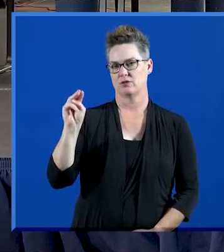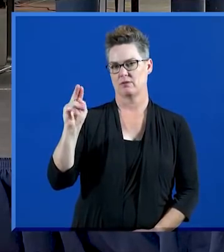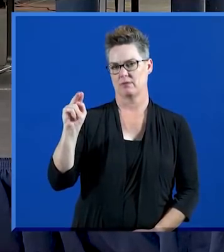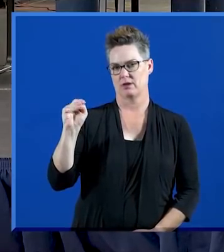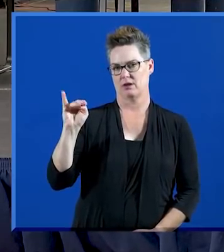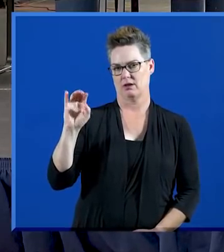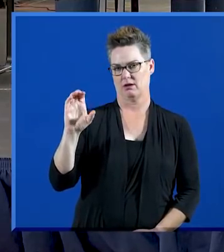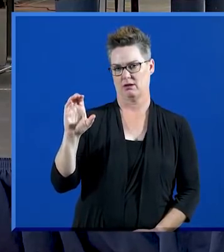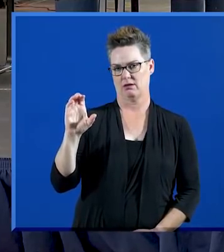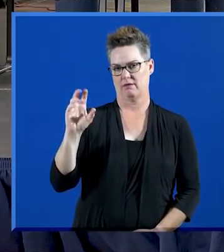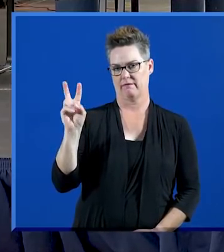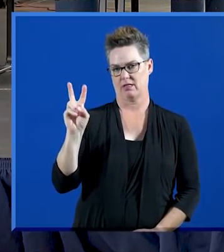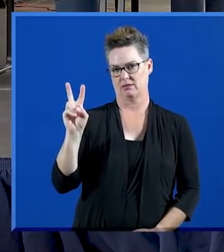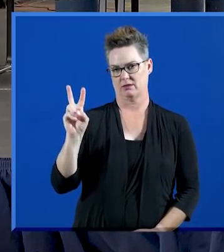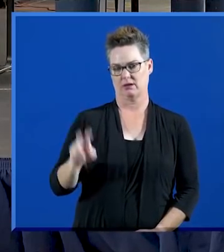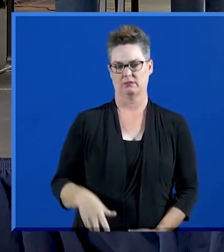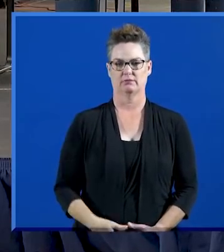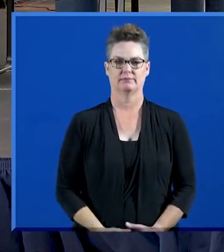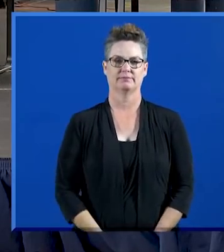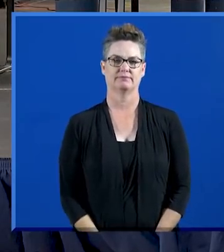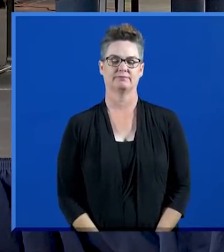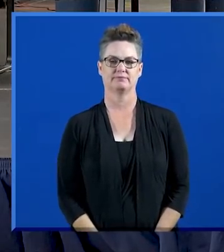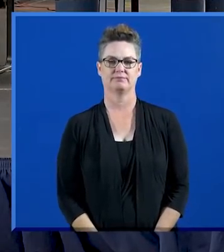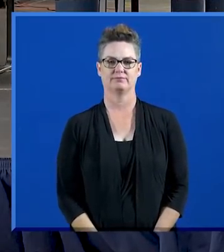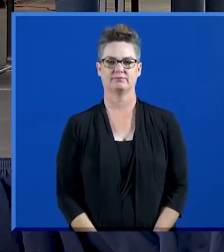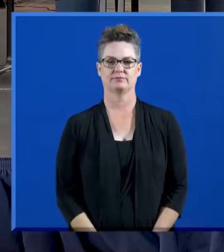Dominic Valentine.